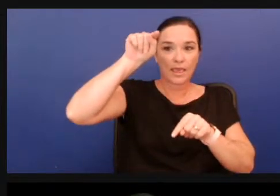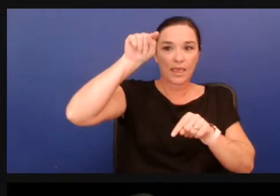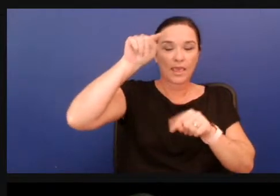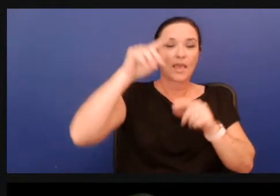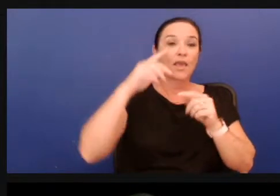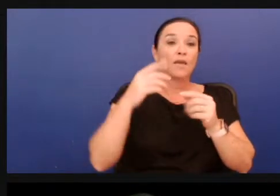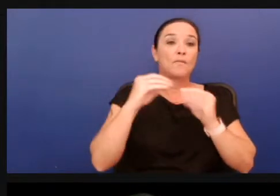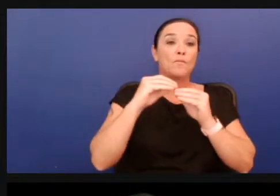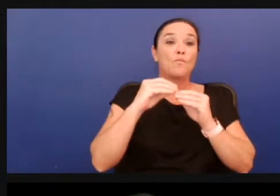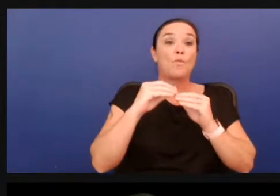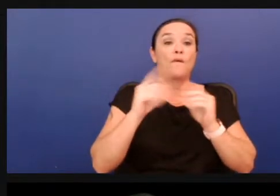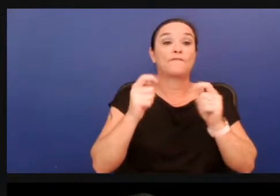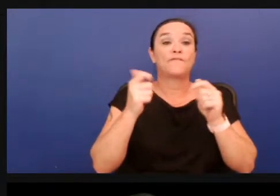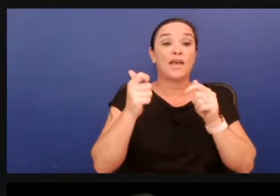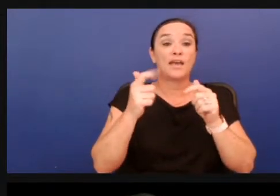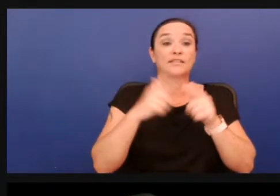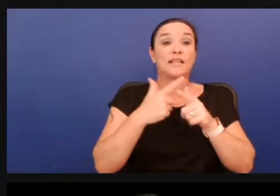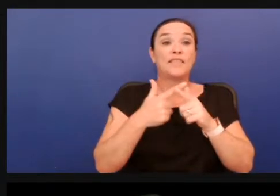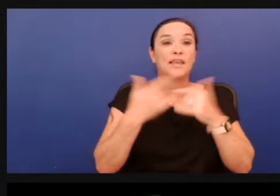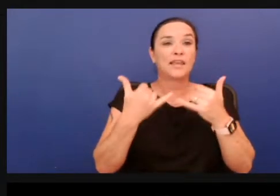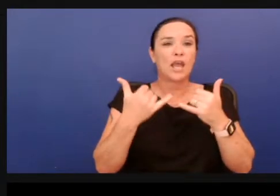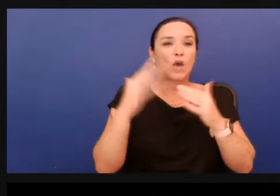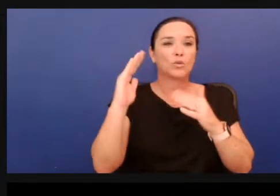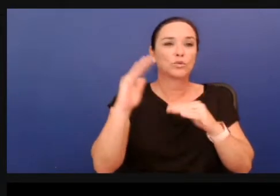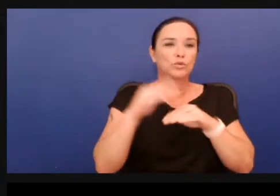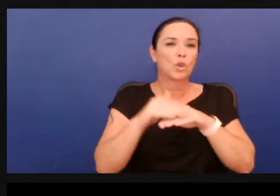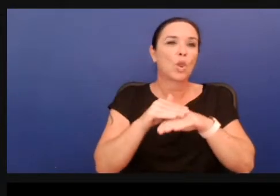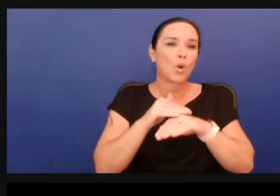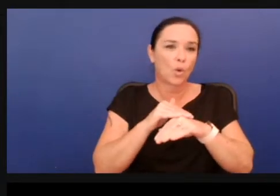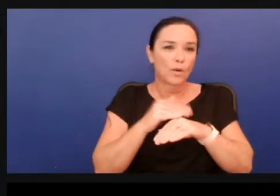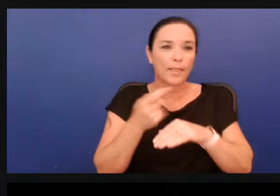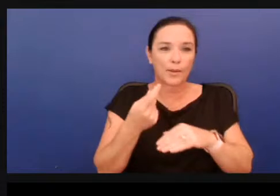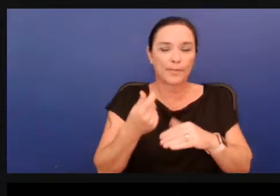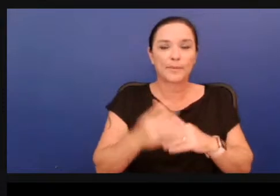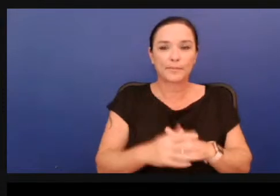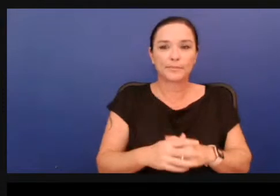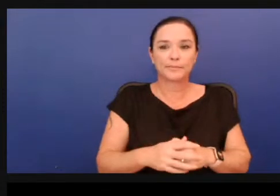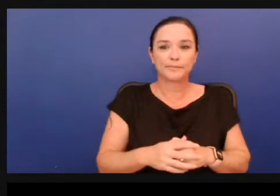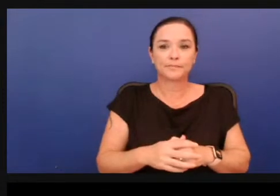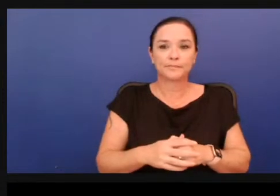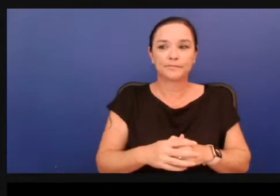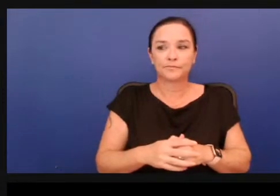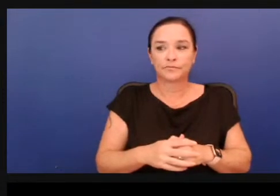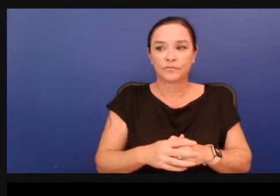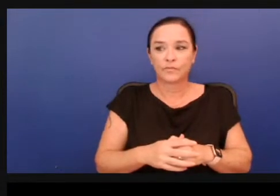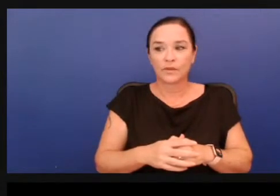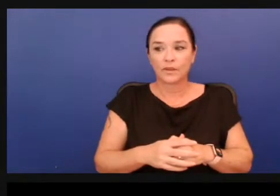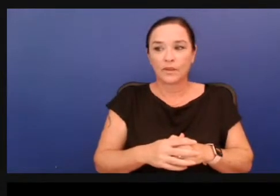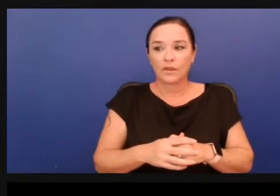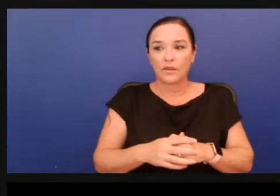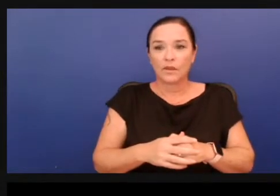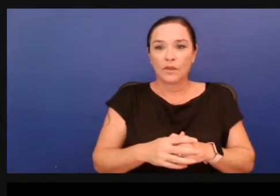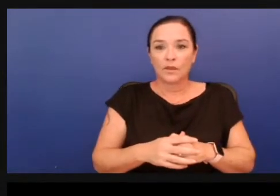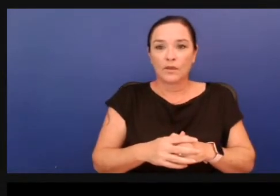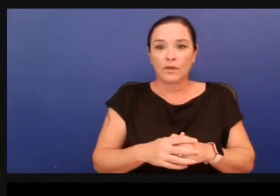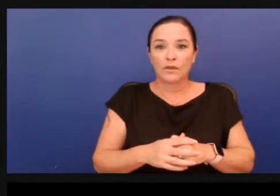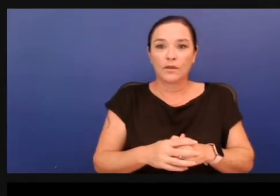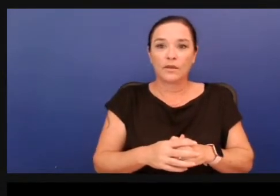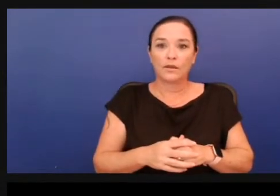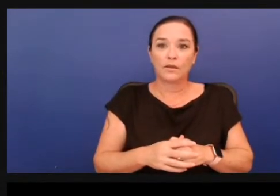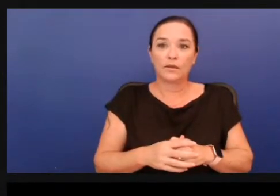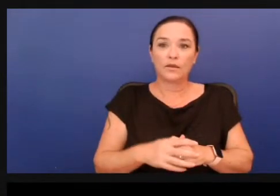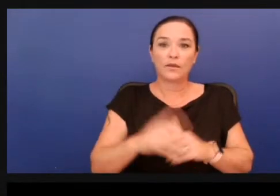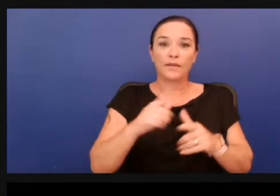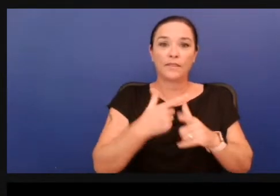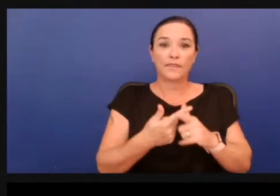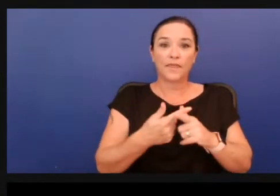far as expanding north to south across that gap right there. We look at the upward component of the up and down, and it's